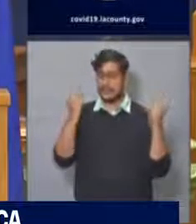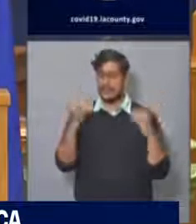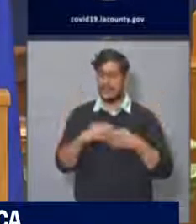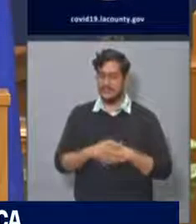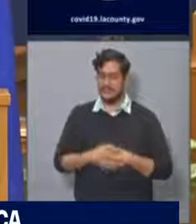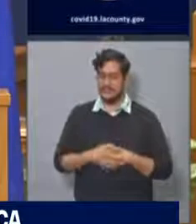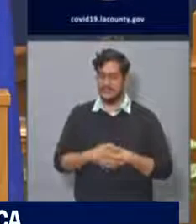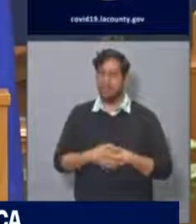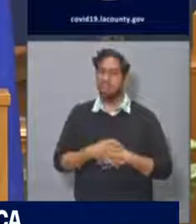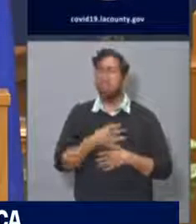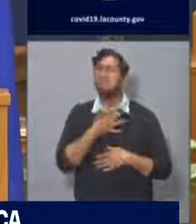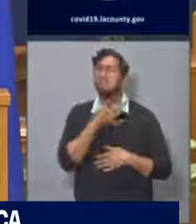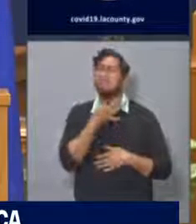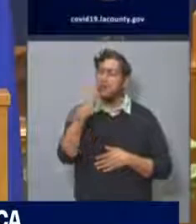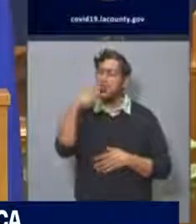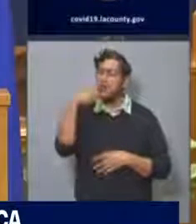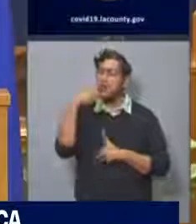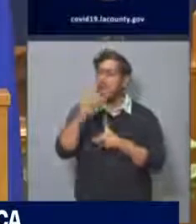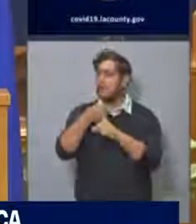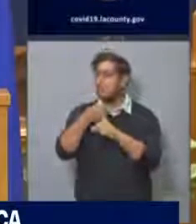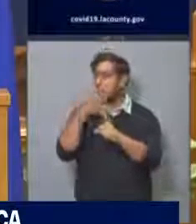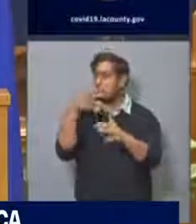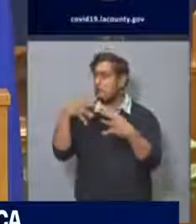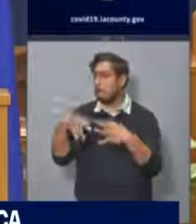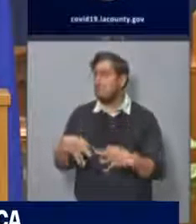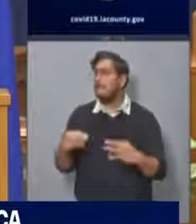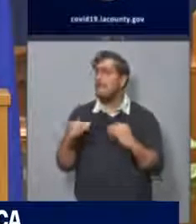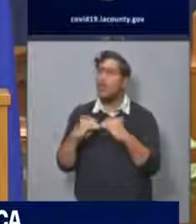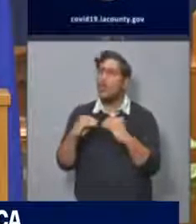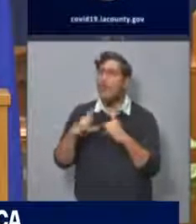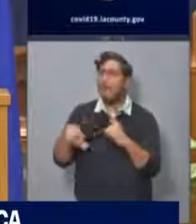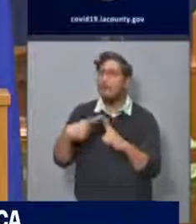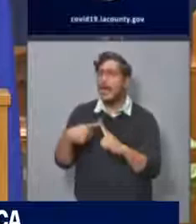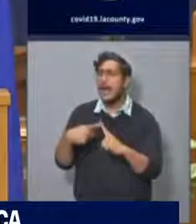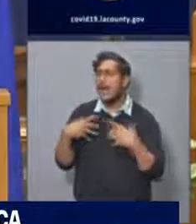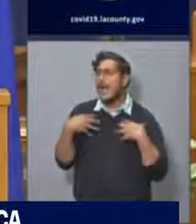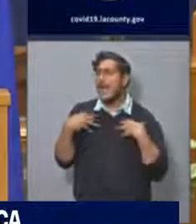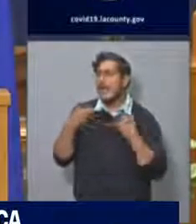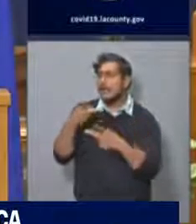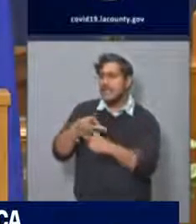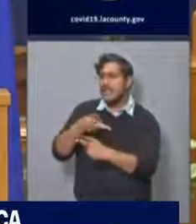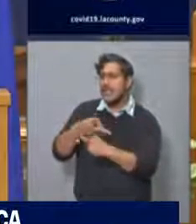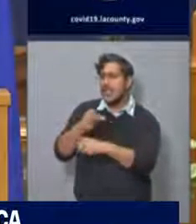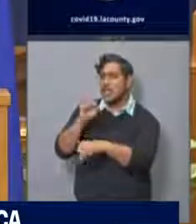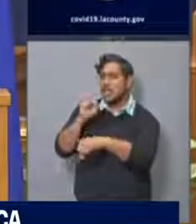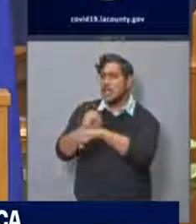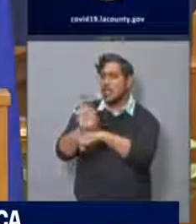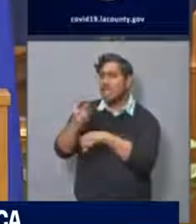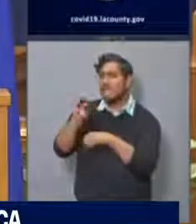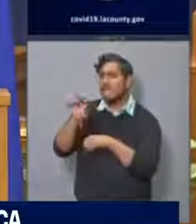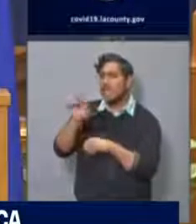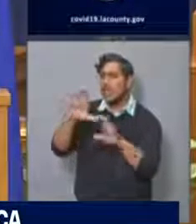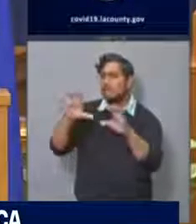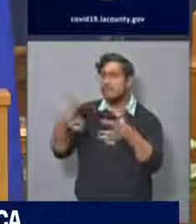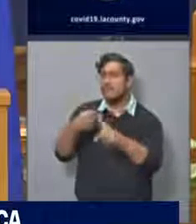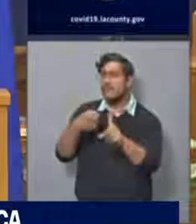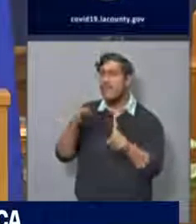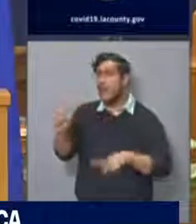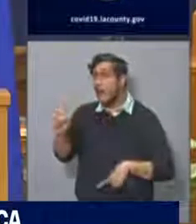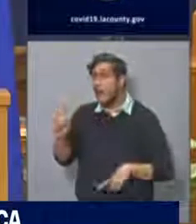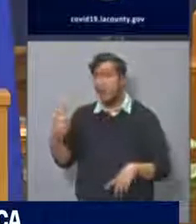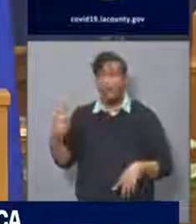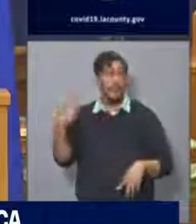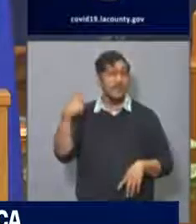I was wondering if you could expand a little bit on where the healthcare workforce is going to come from. We've heard about the state's